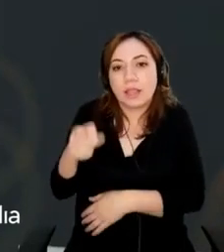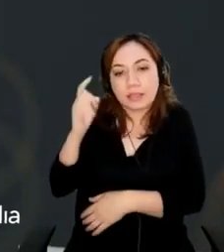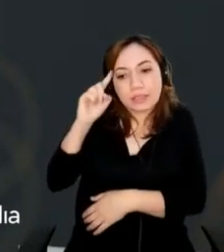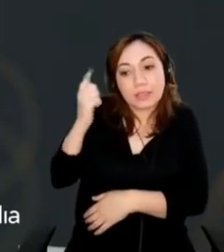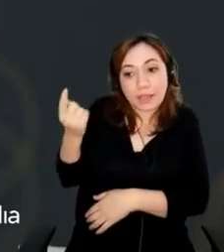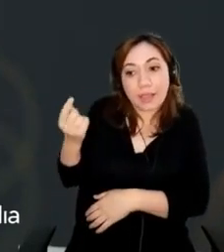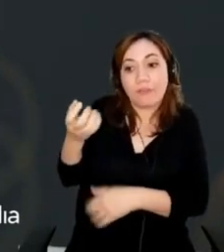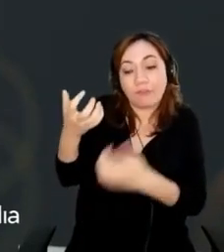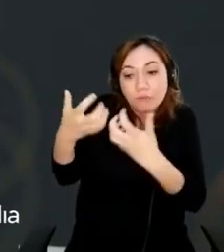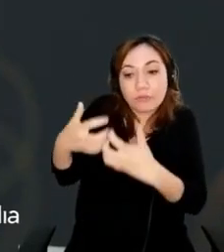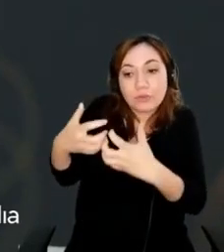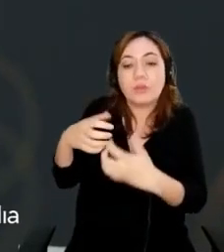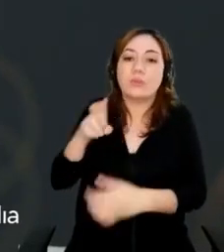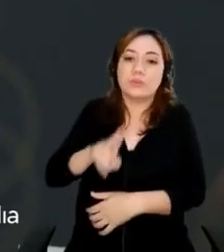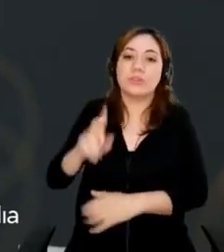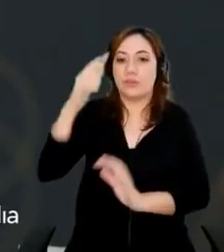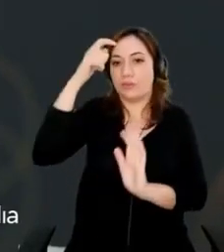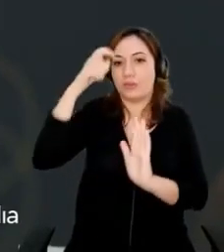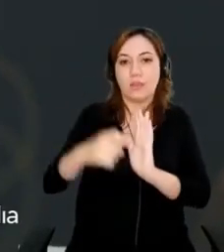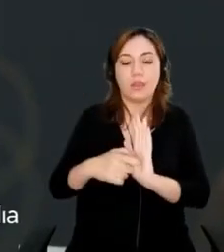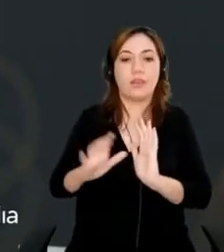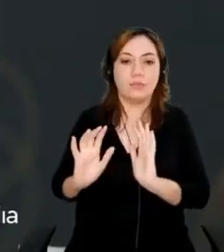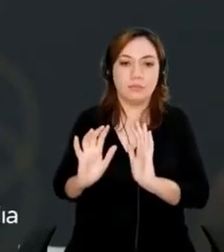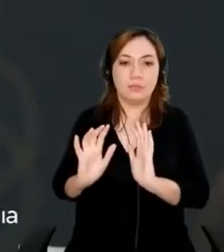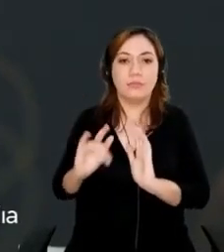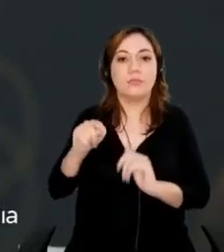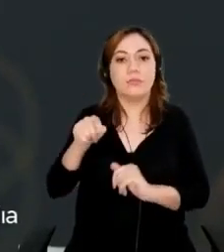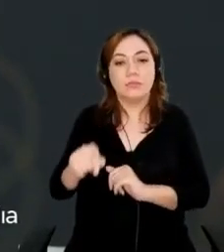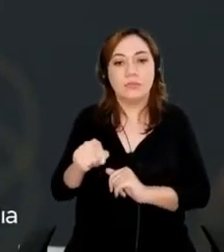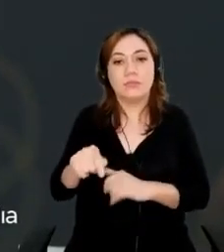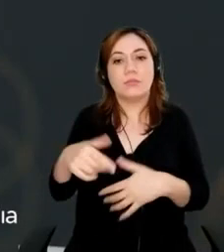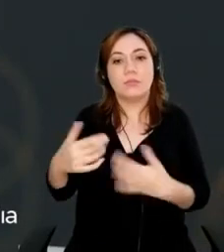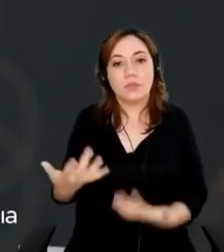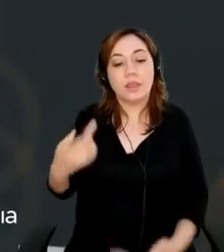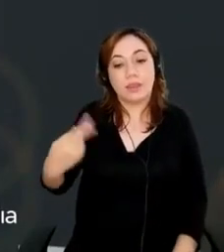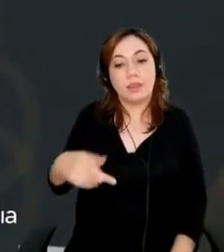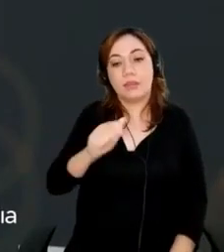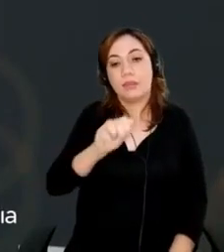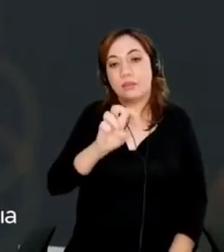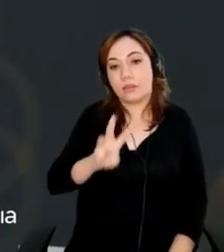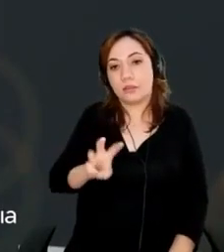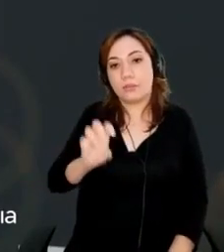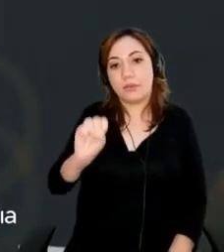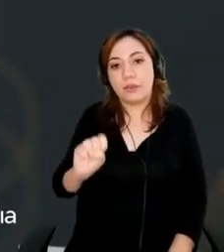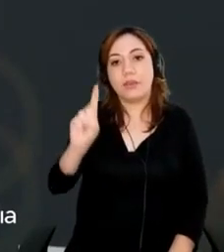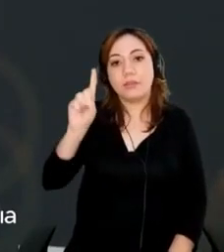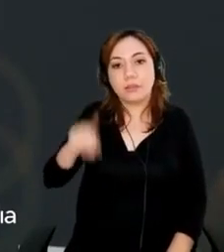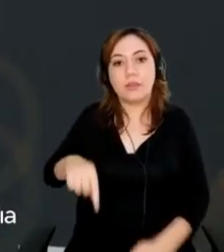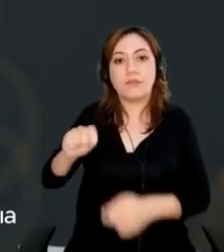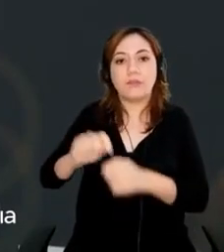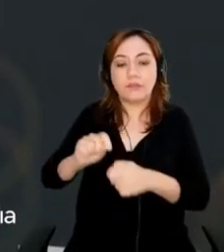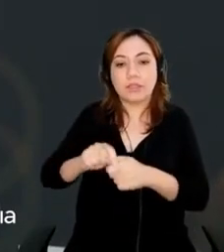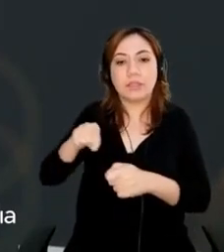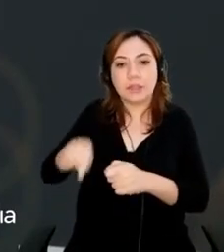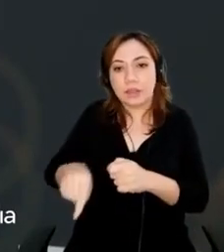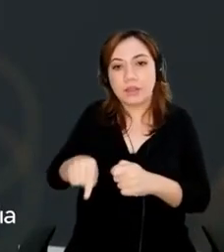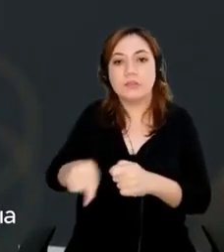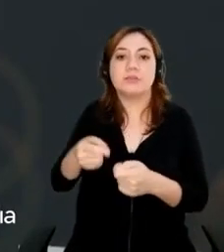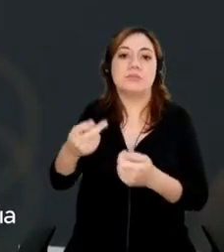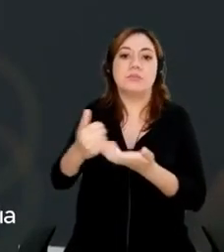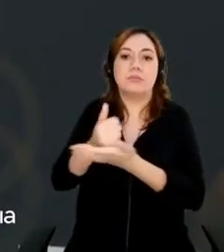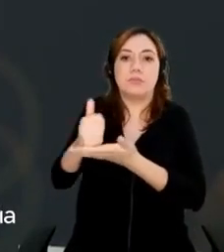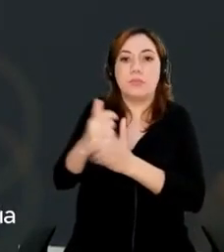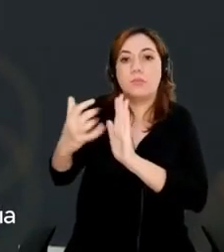So at AWS, what we've tried to do is make those foundation models available through